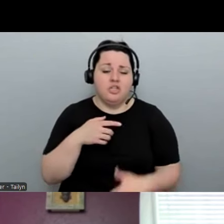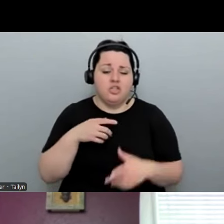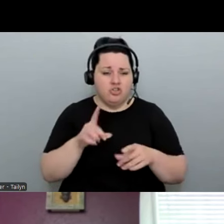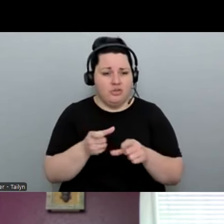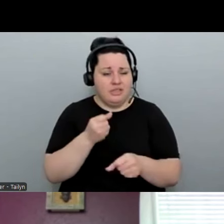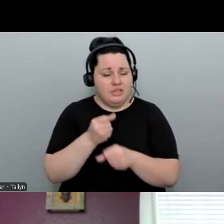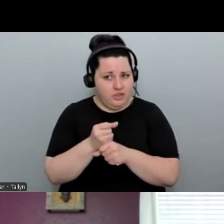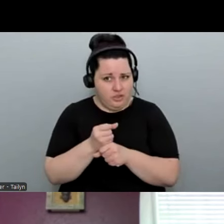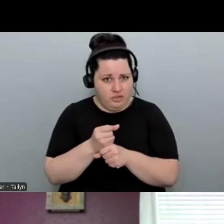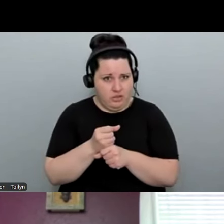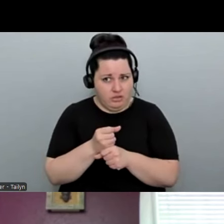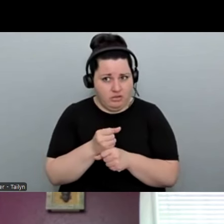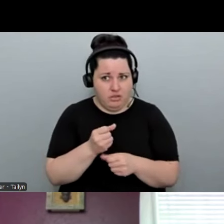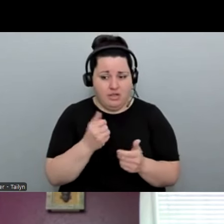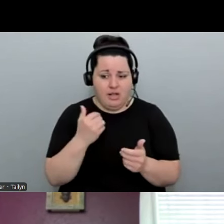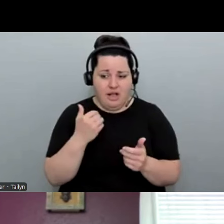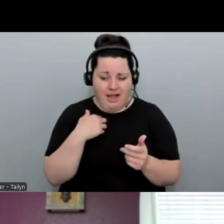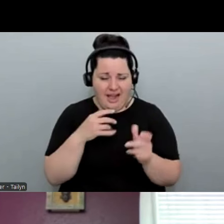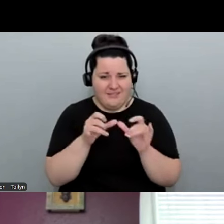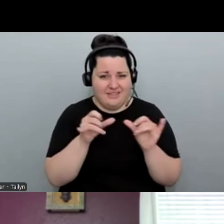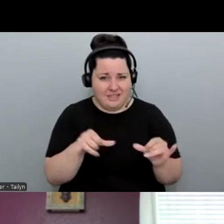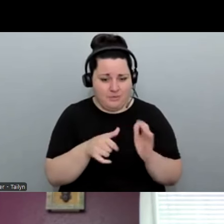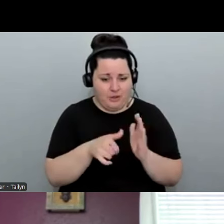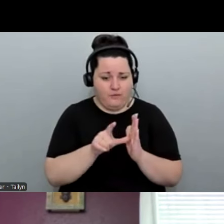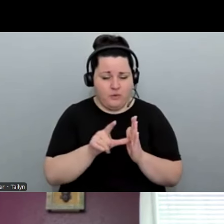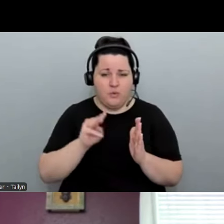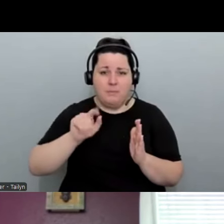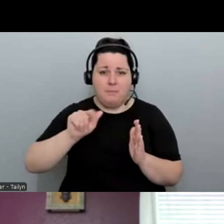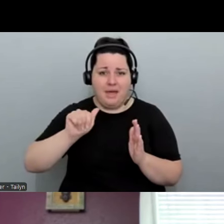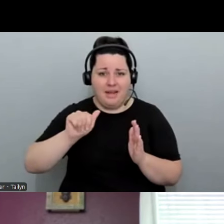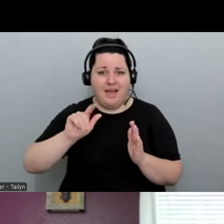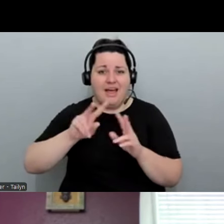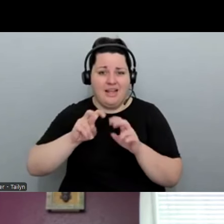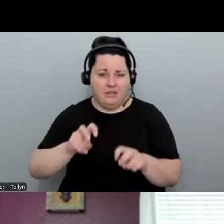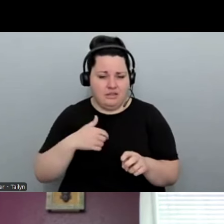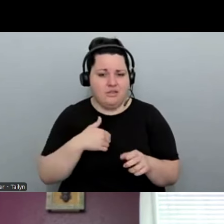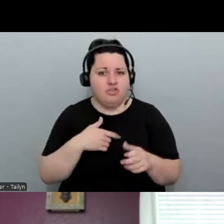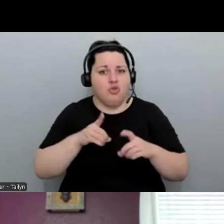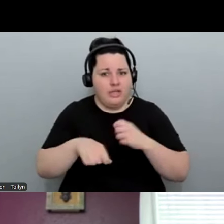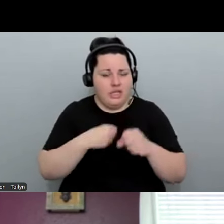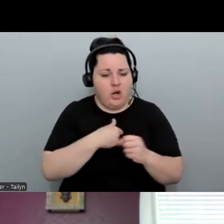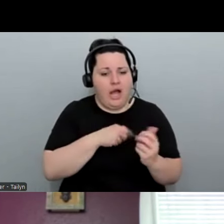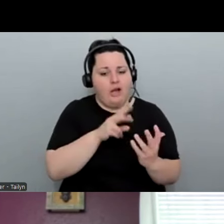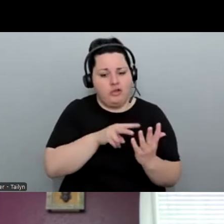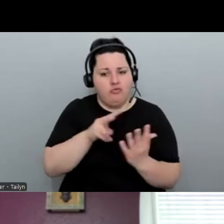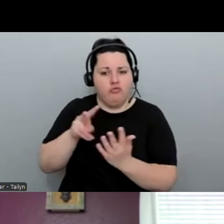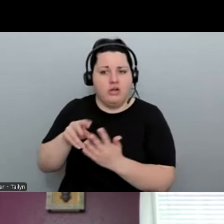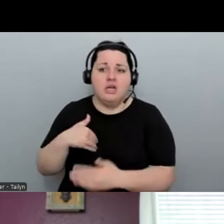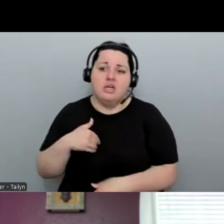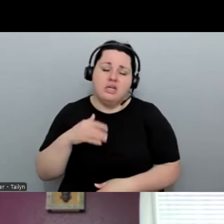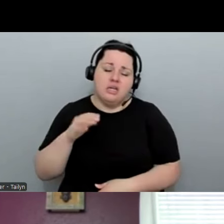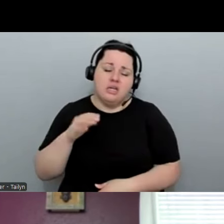a certain number of systematic reviews and meta-analyses. It could be scoping reviews too, depending on your field. But